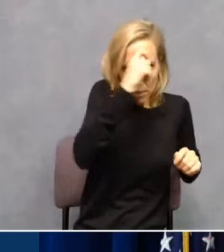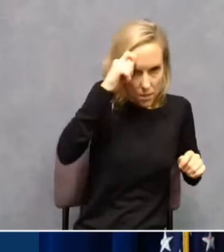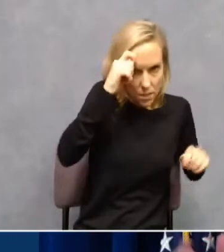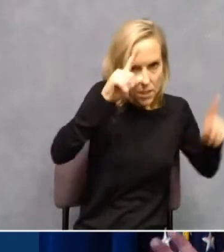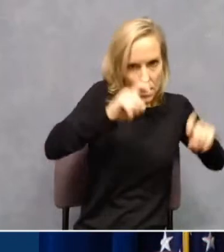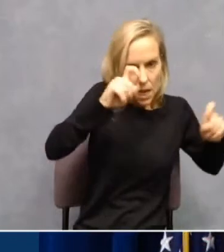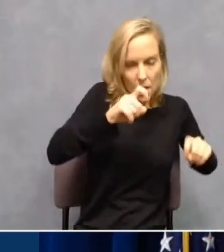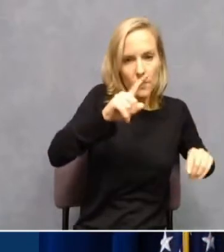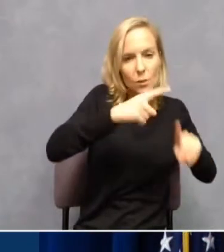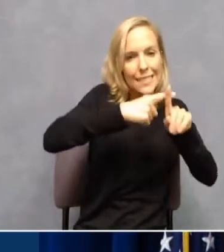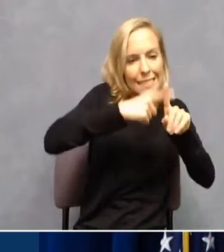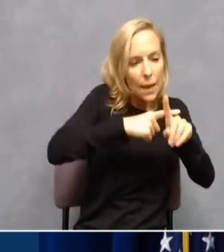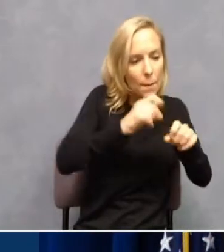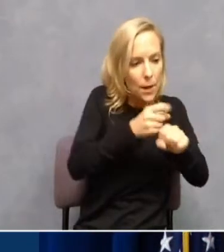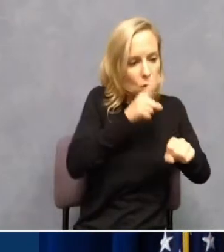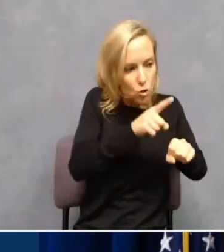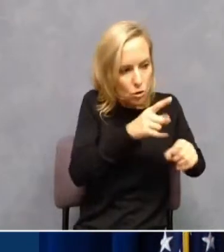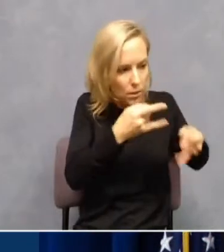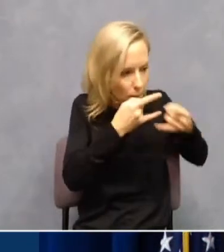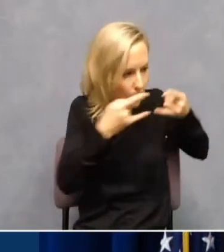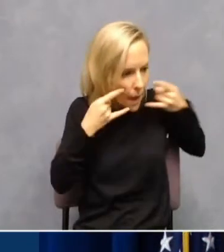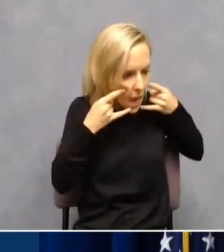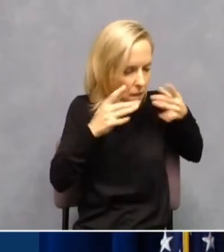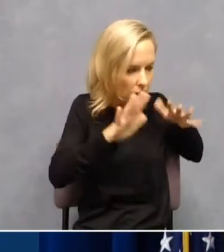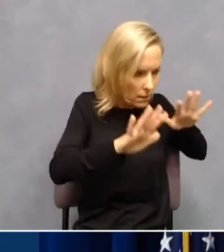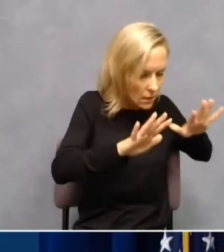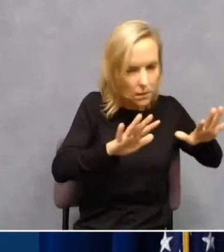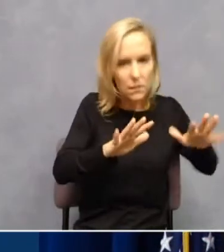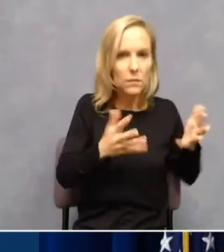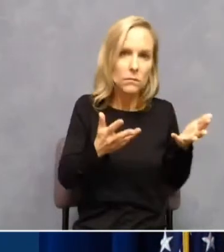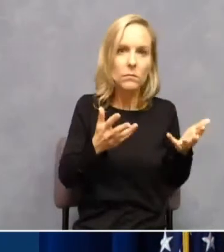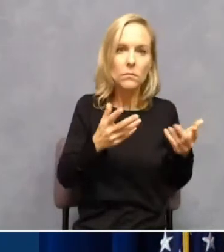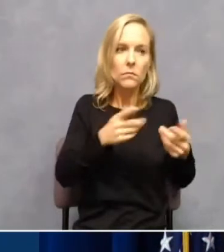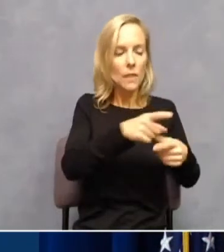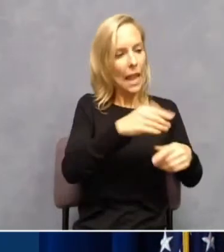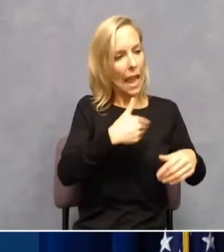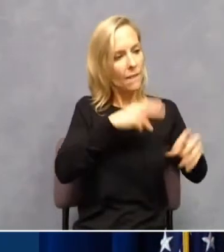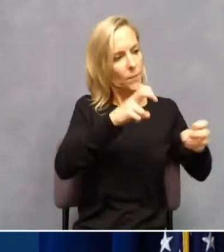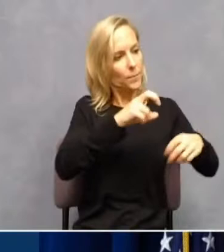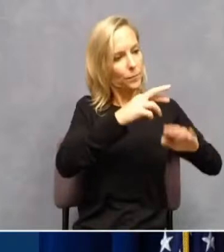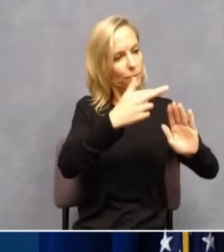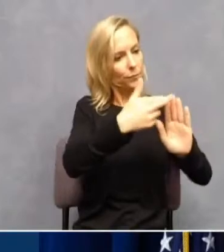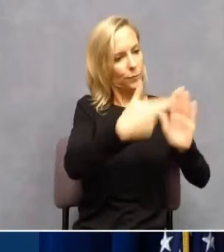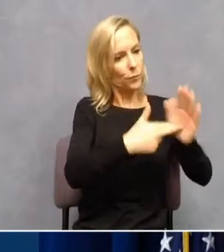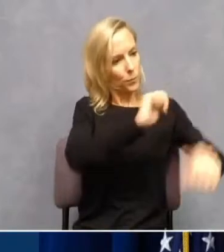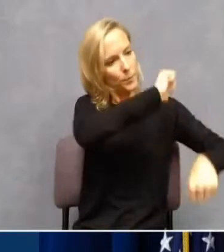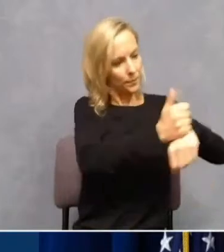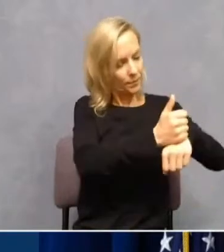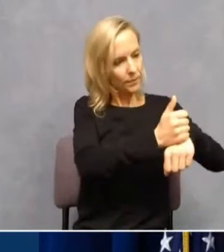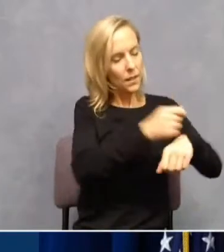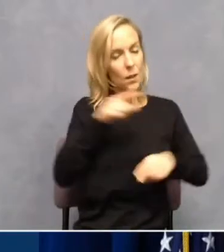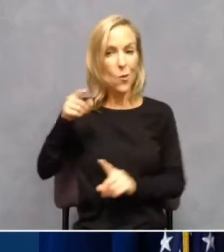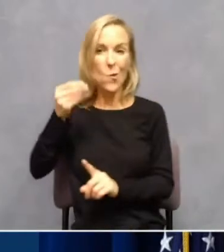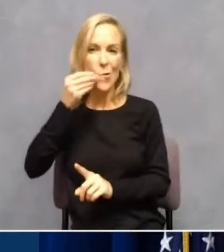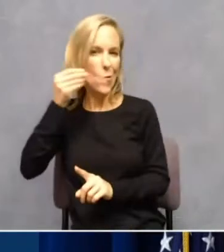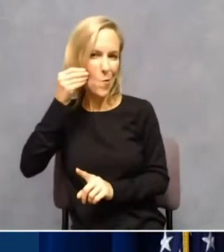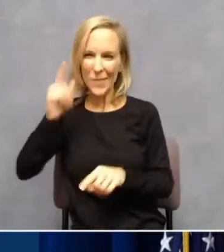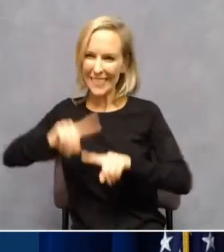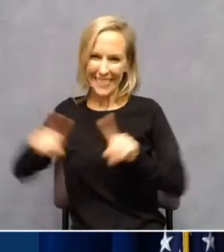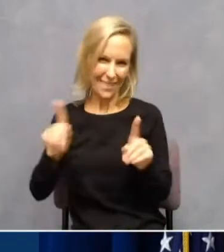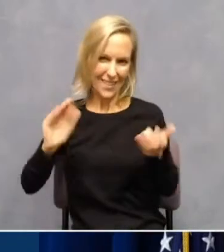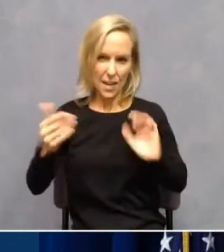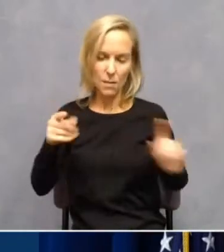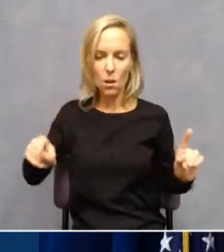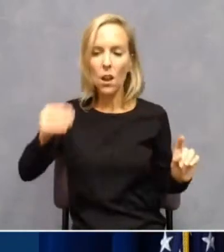wear masks. There is an enforcement mechanism there. The homes are different, and people let their guard